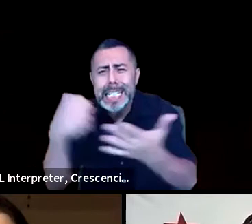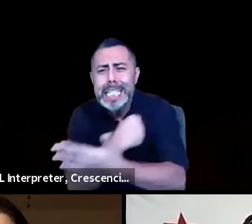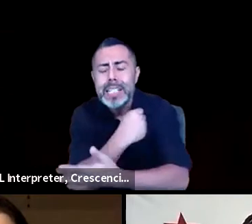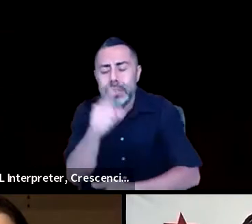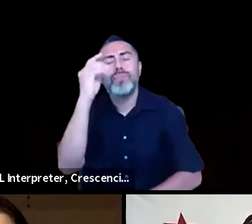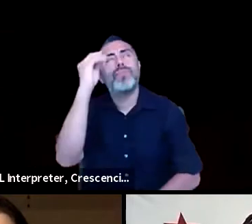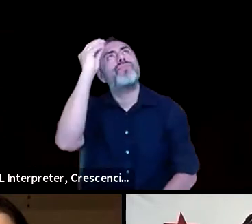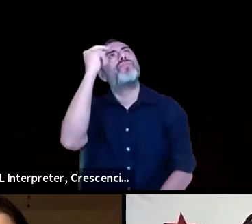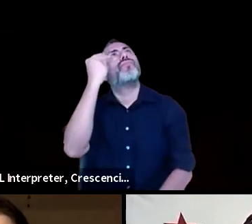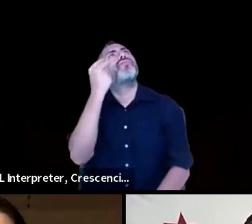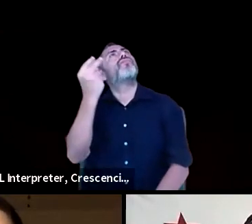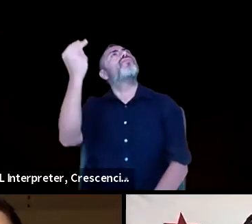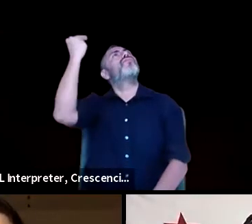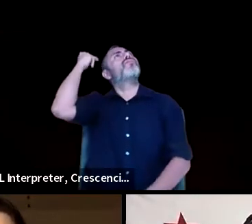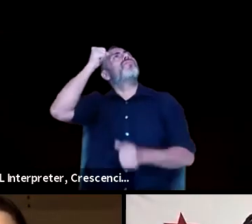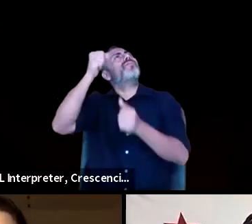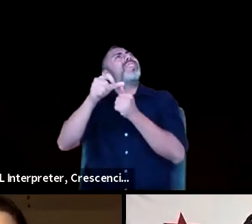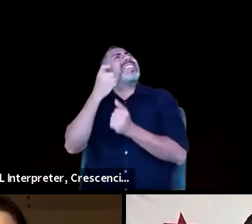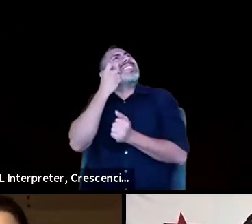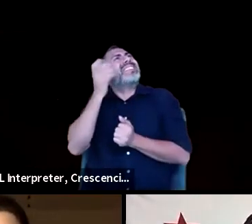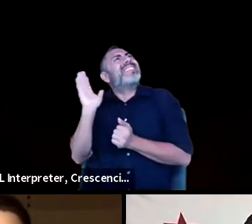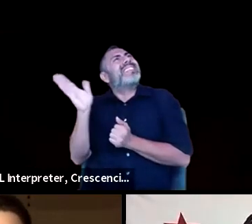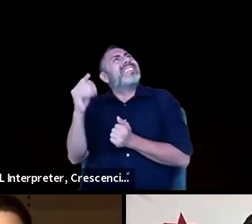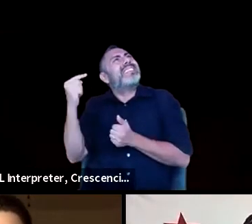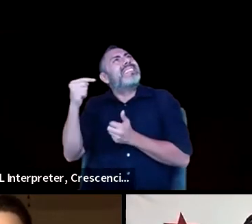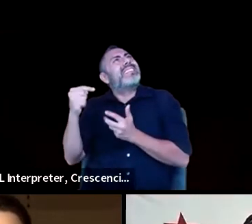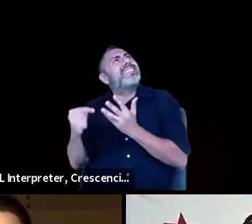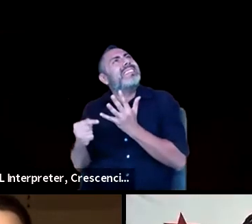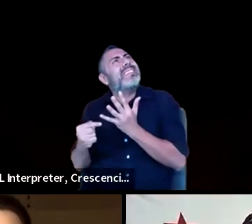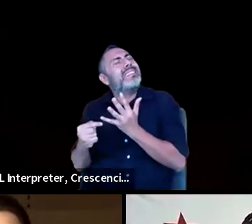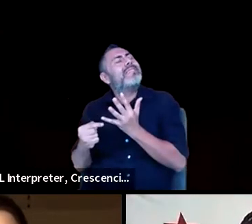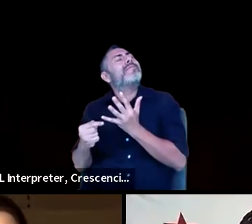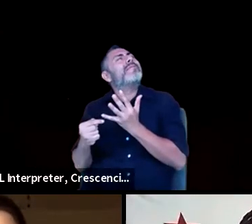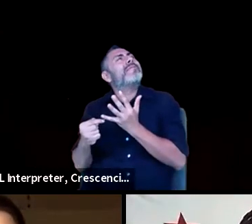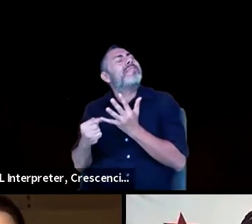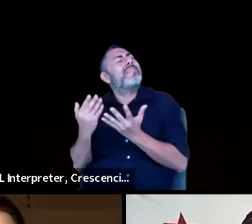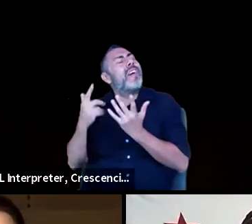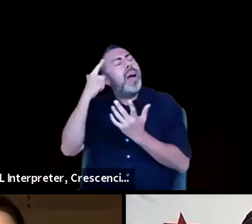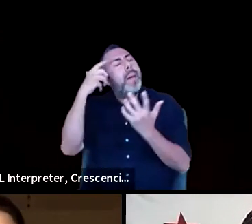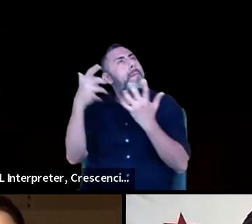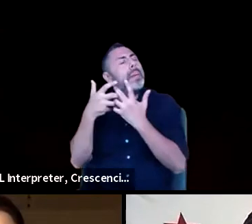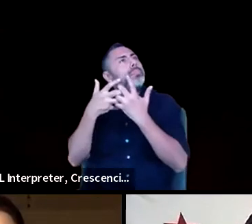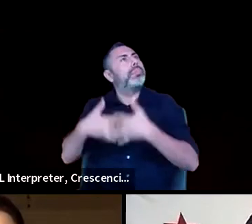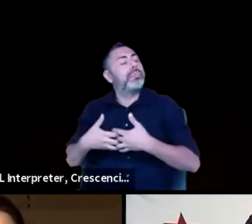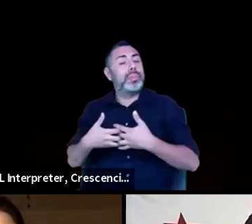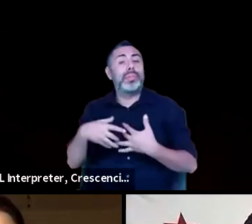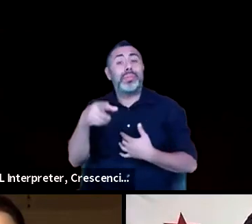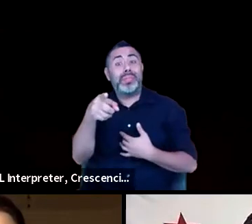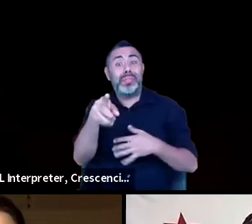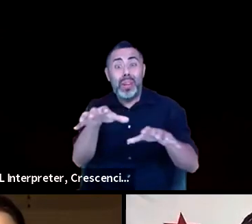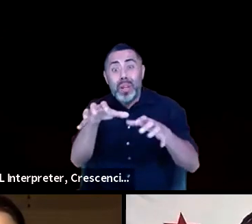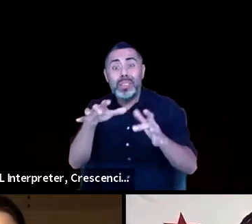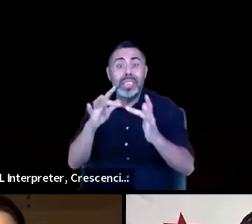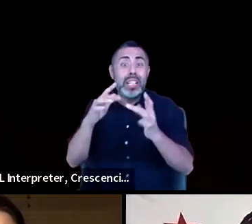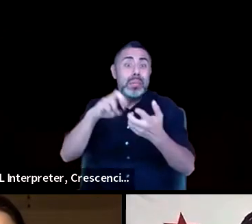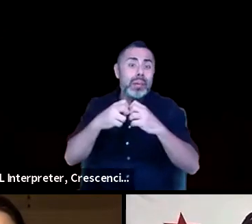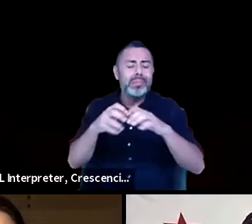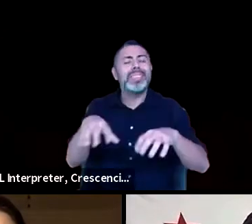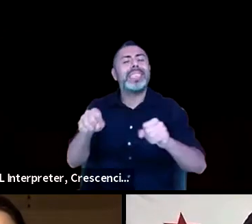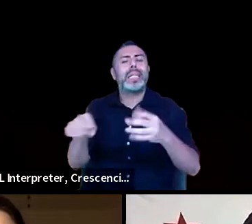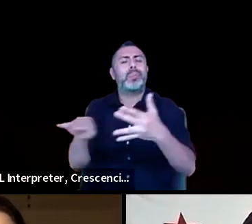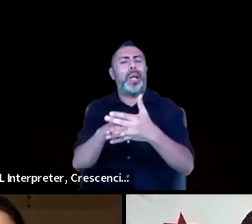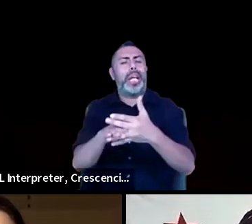with the internet, use that as an opportunity to take a little break. We are really, really excited that so many of you have